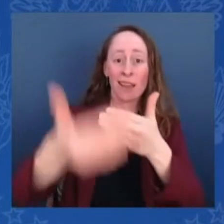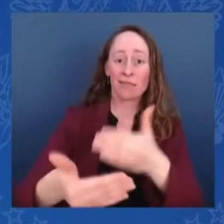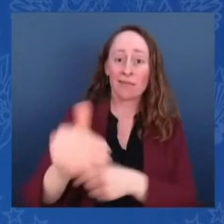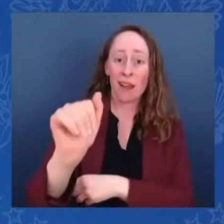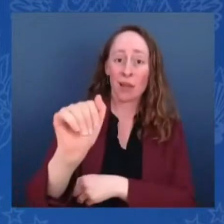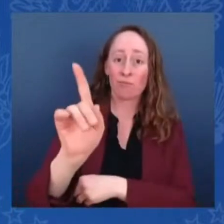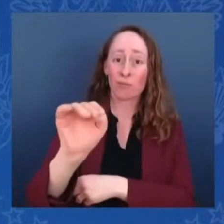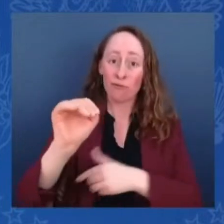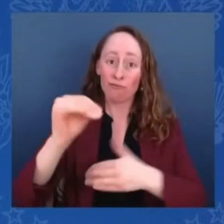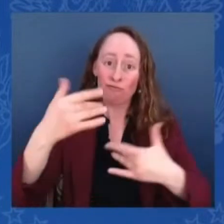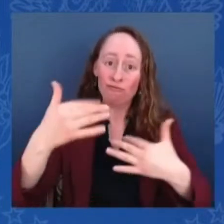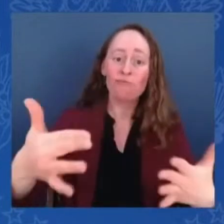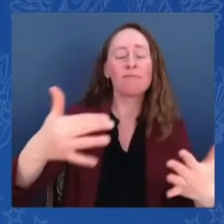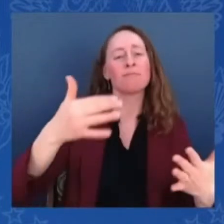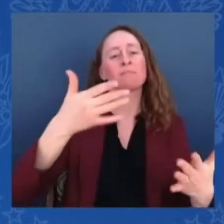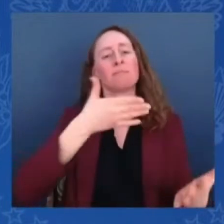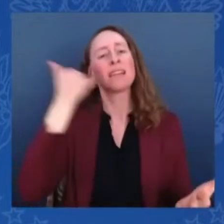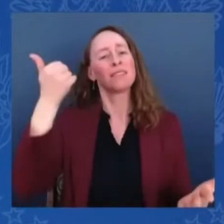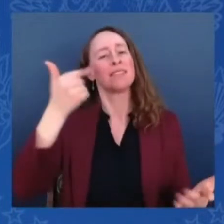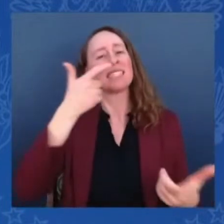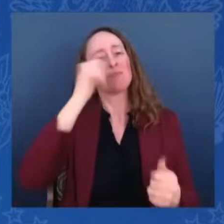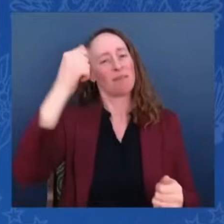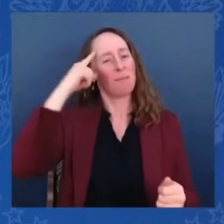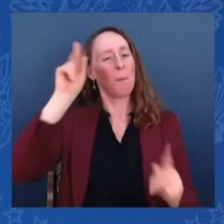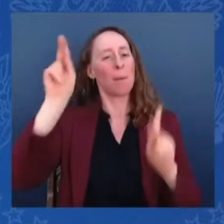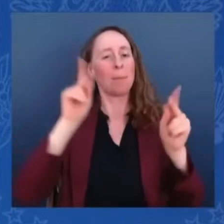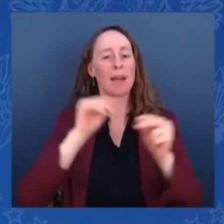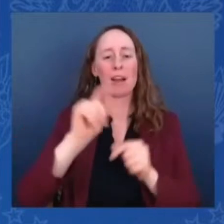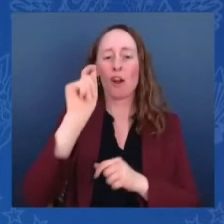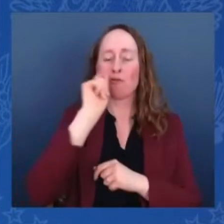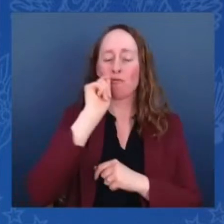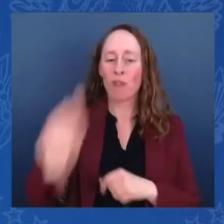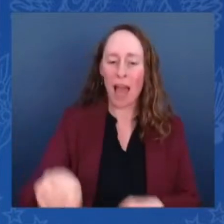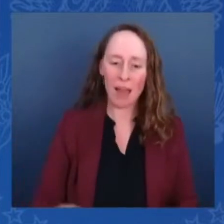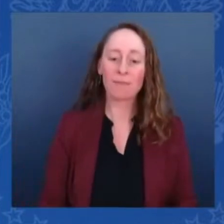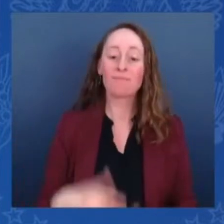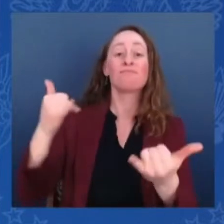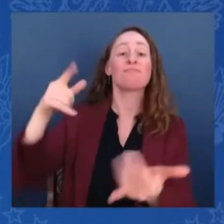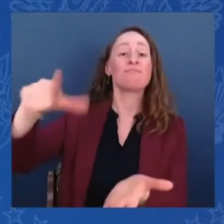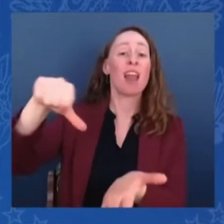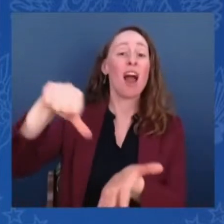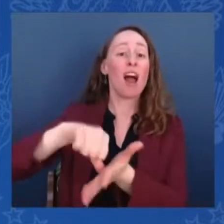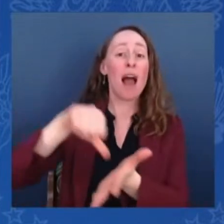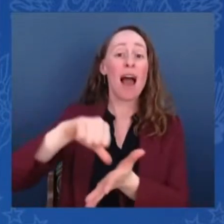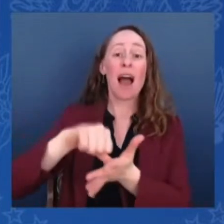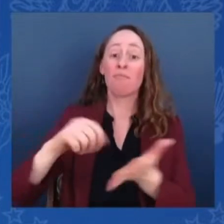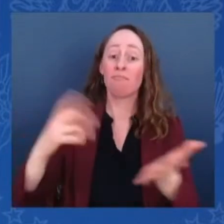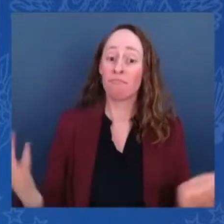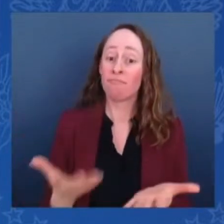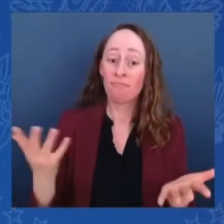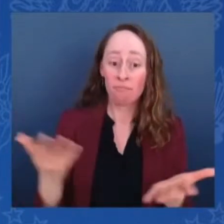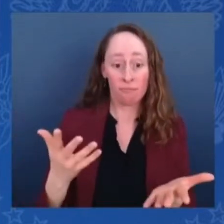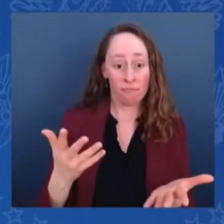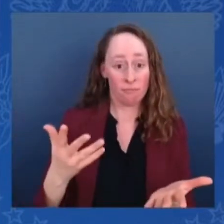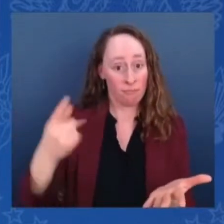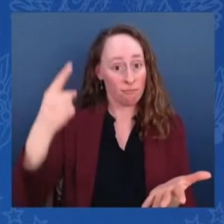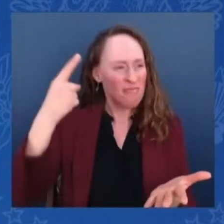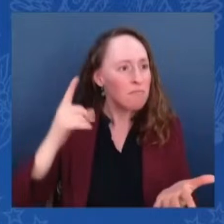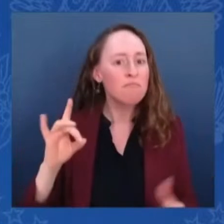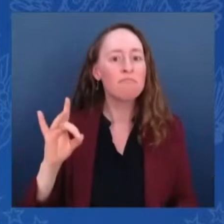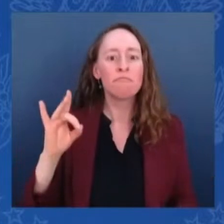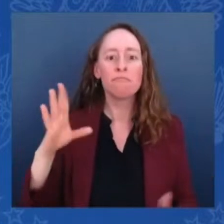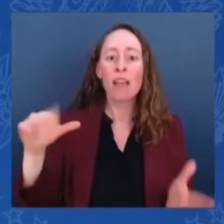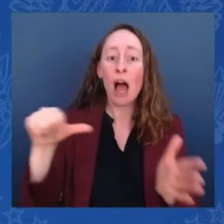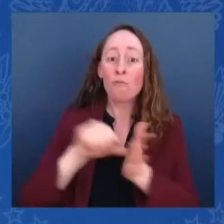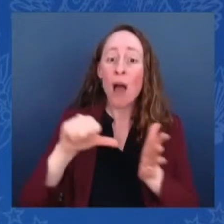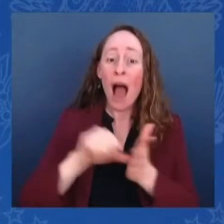now, look at Iran. Did you ever think we'd be where we are with Iran at this moment? After those despicable attacks